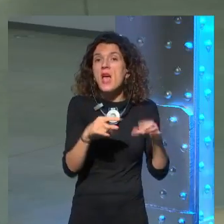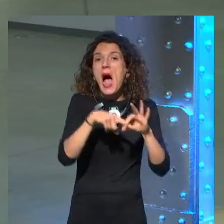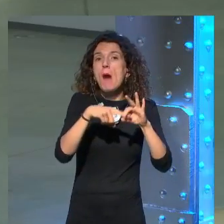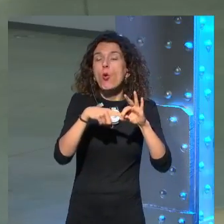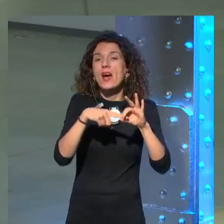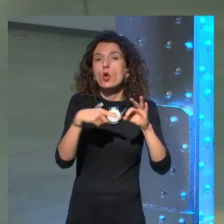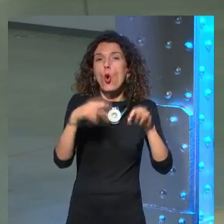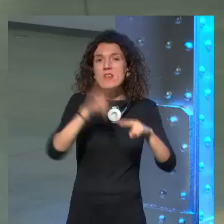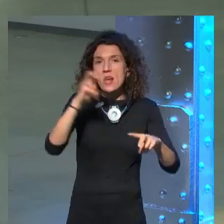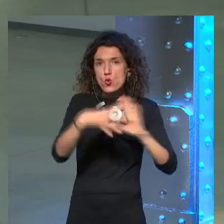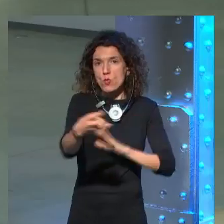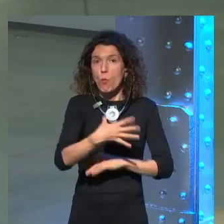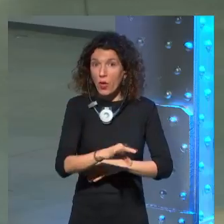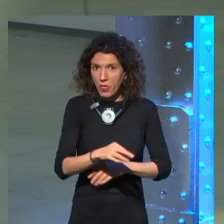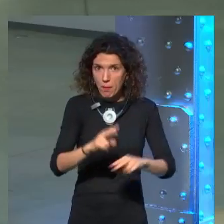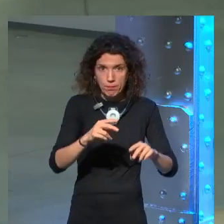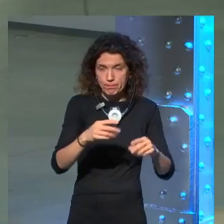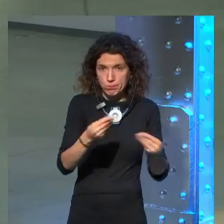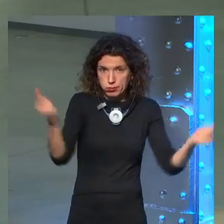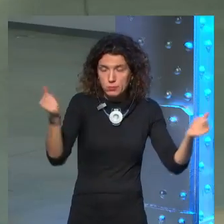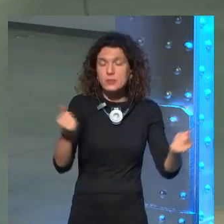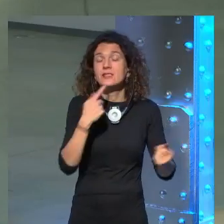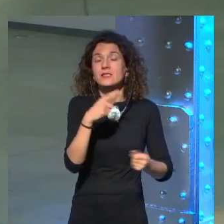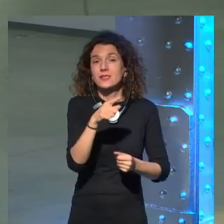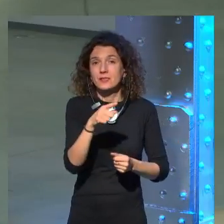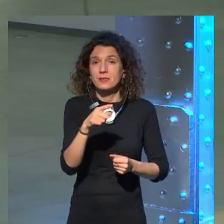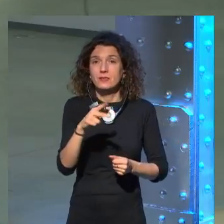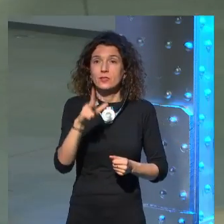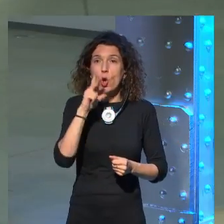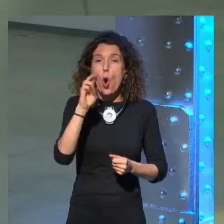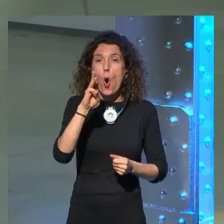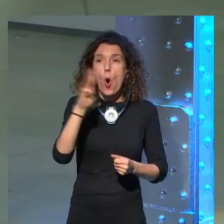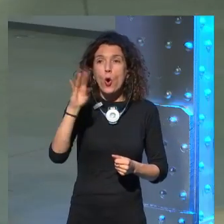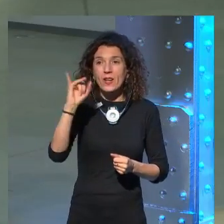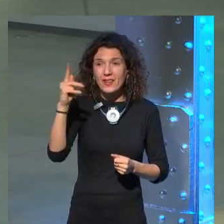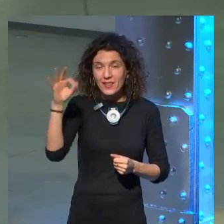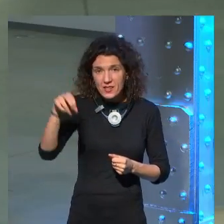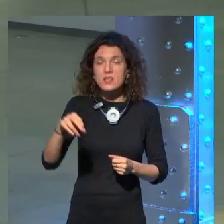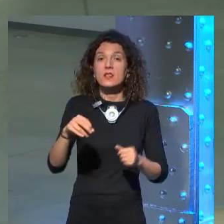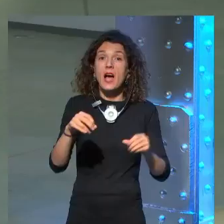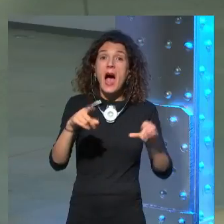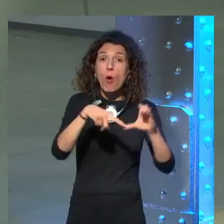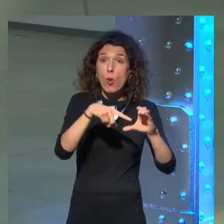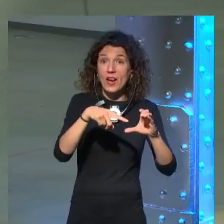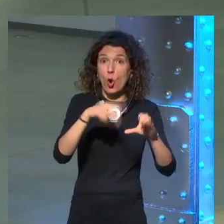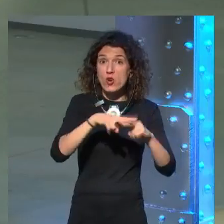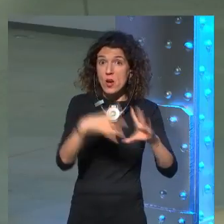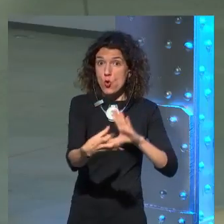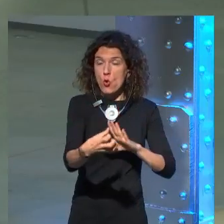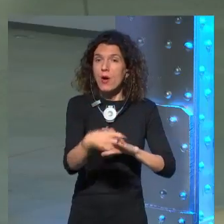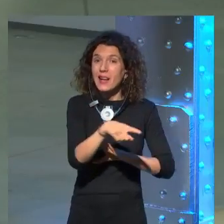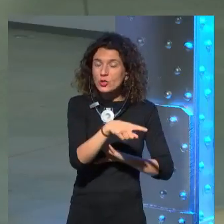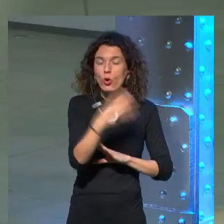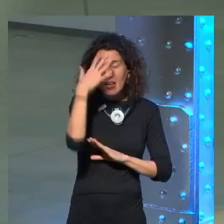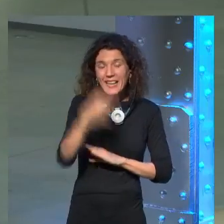Hawking had a big bet on, about whether black holes actually, he believes that the radiation